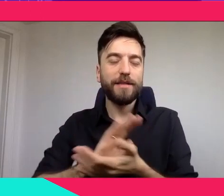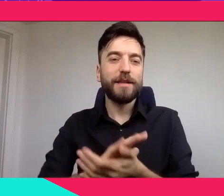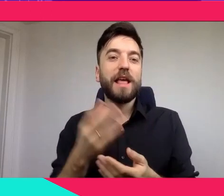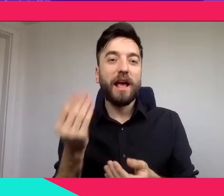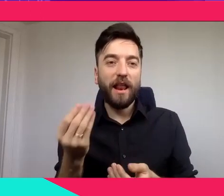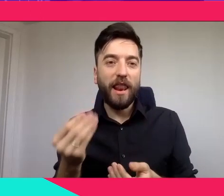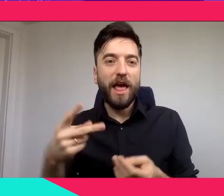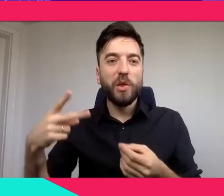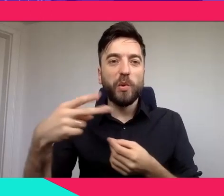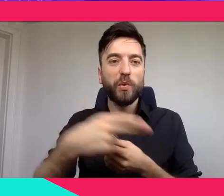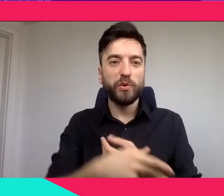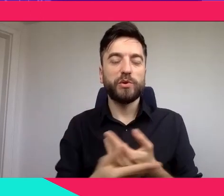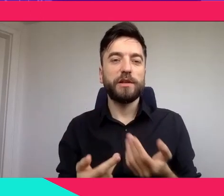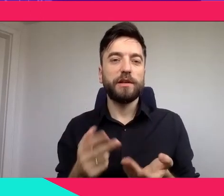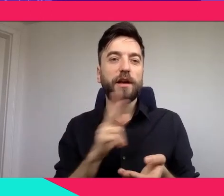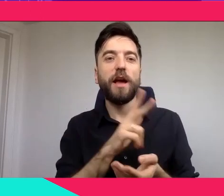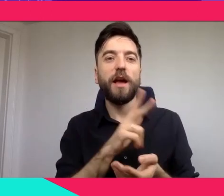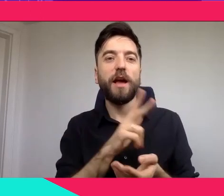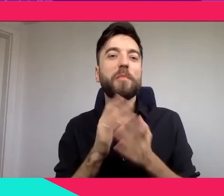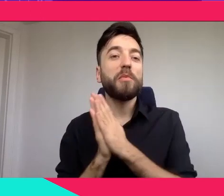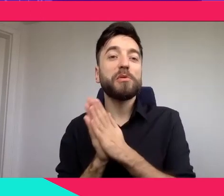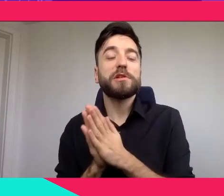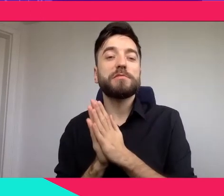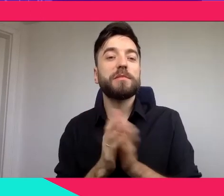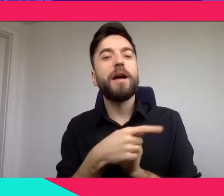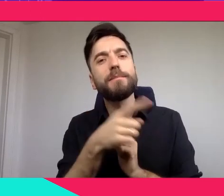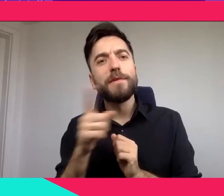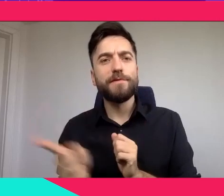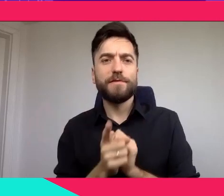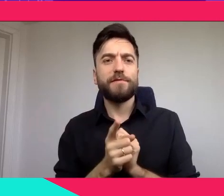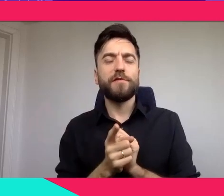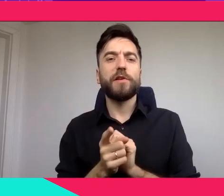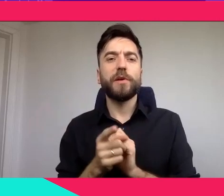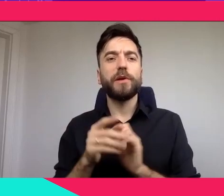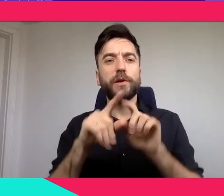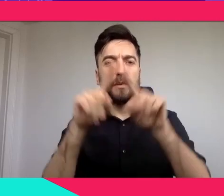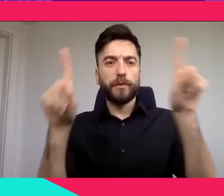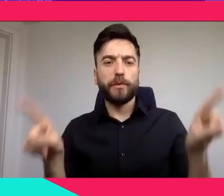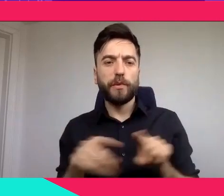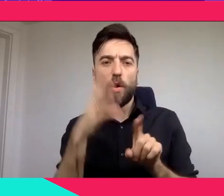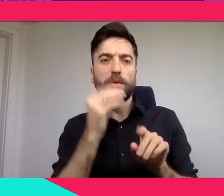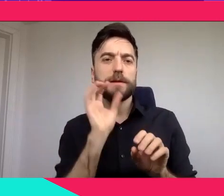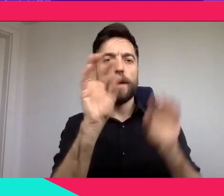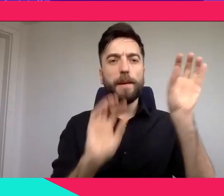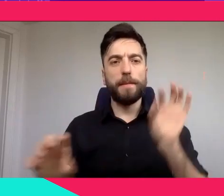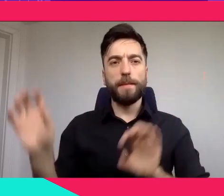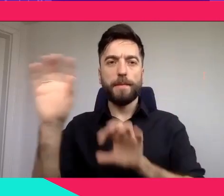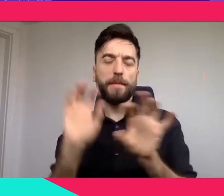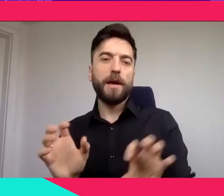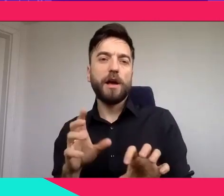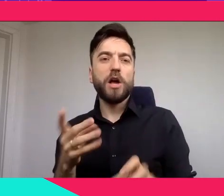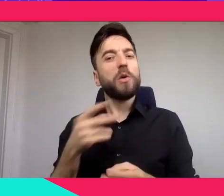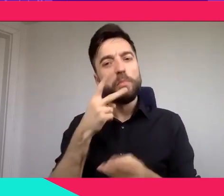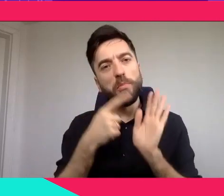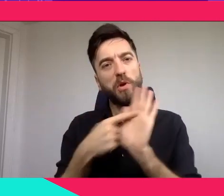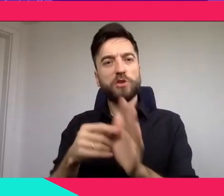in a remix collage some of the difficult emotions and problems they had